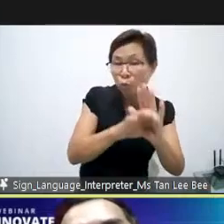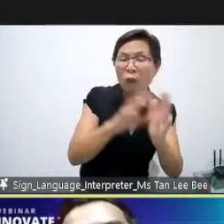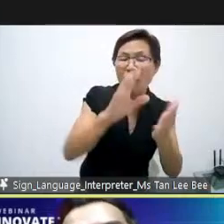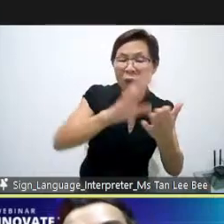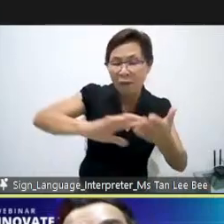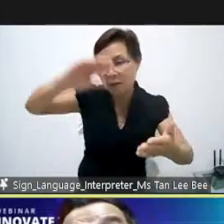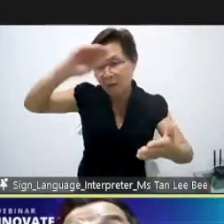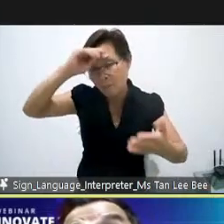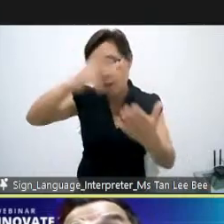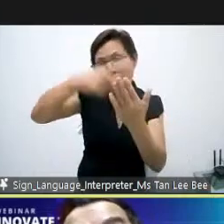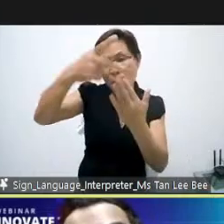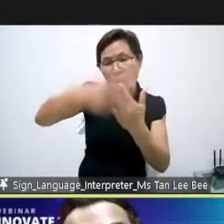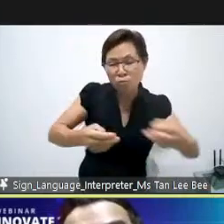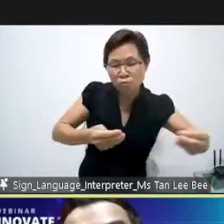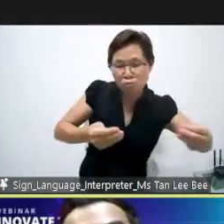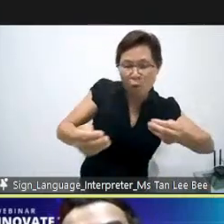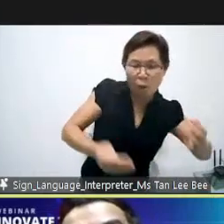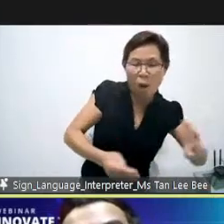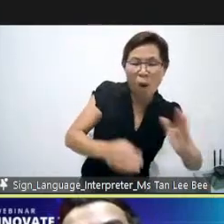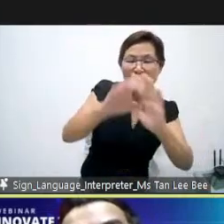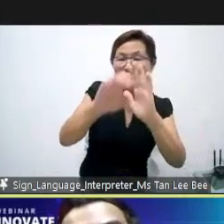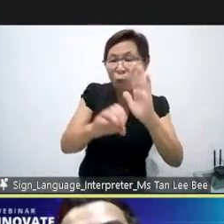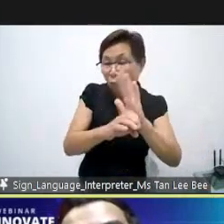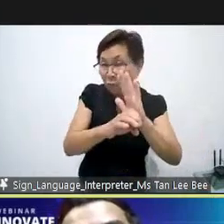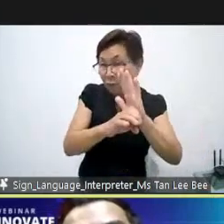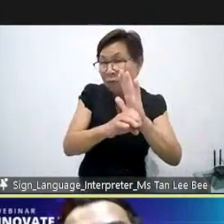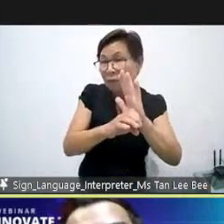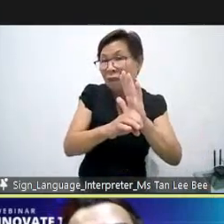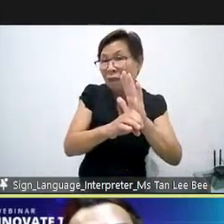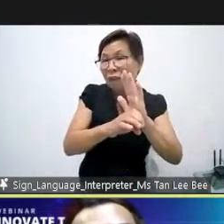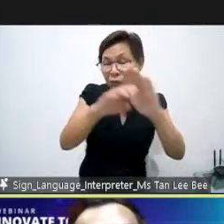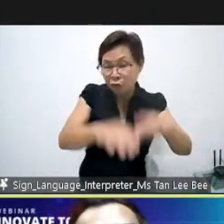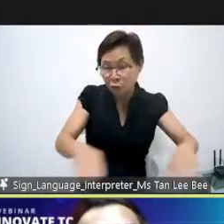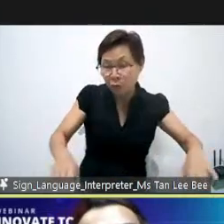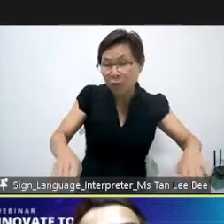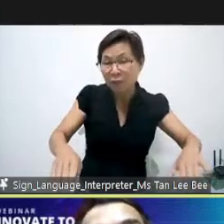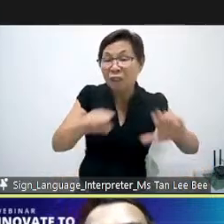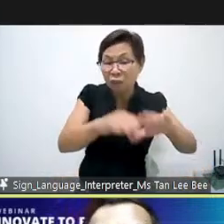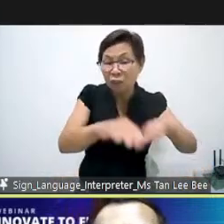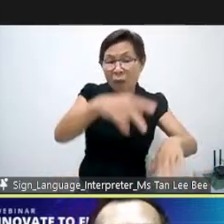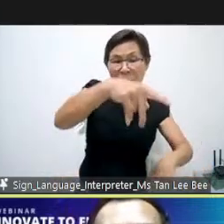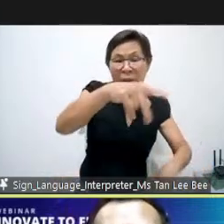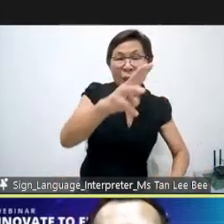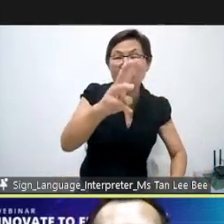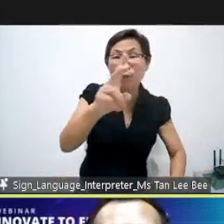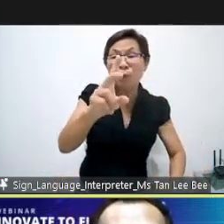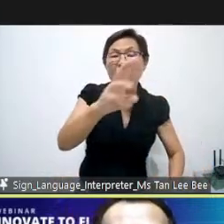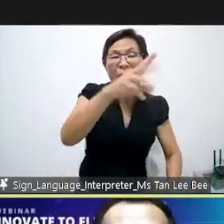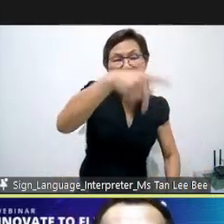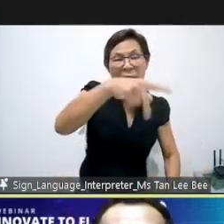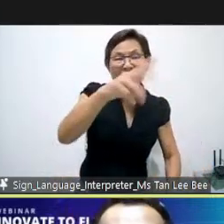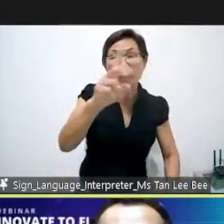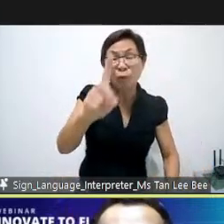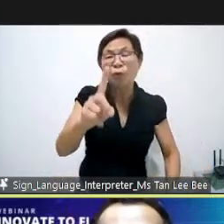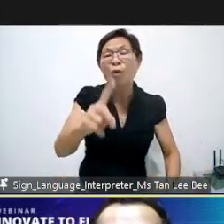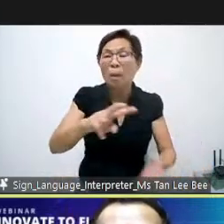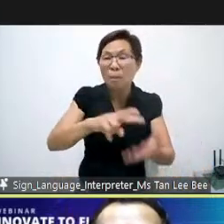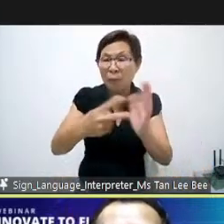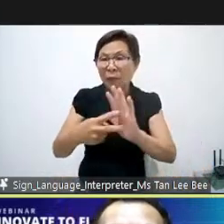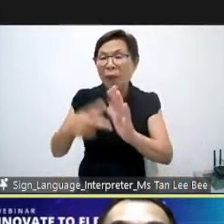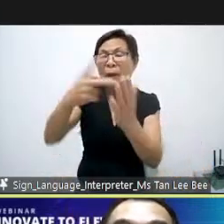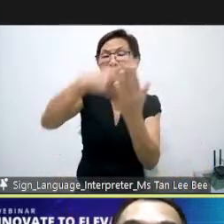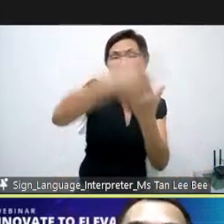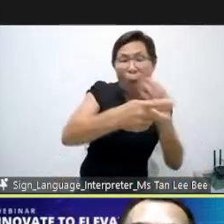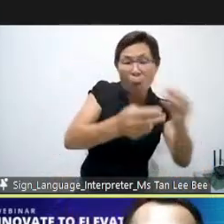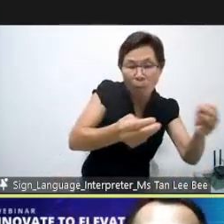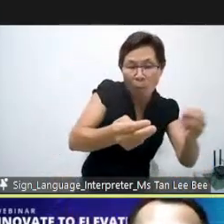learning project management courses, so they have to transfer their knowledge in terms of project